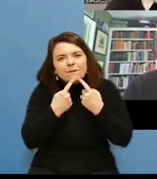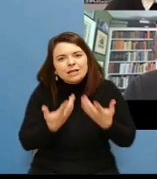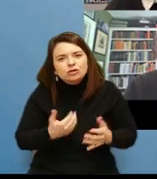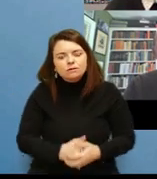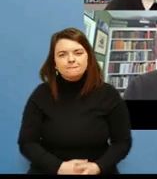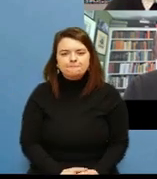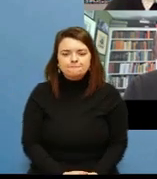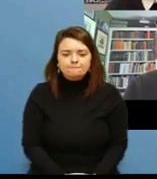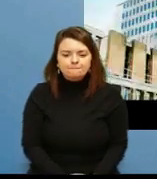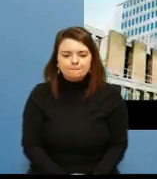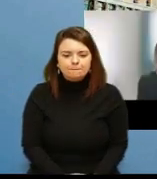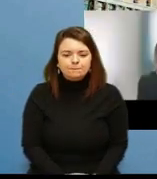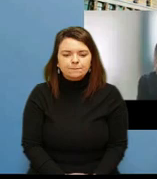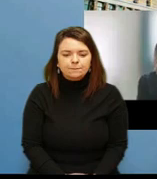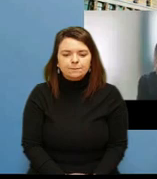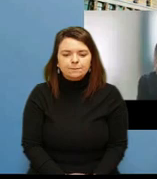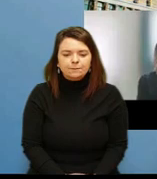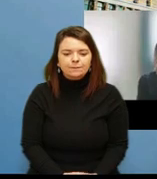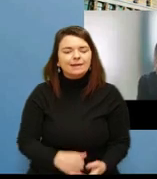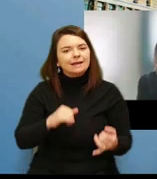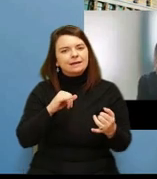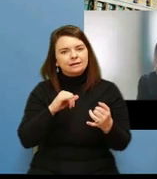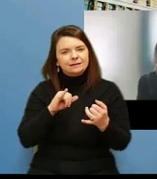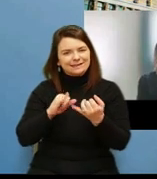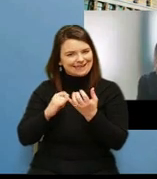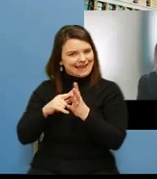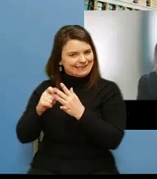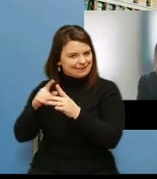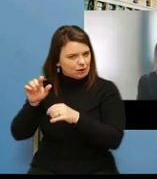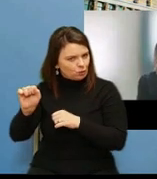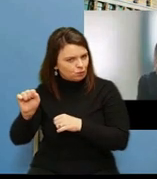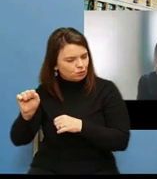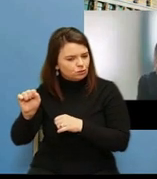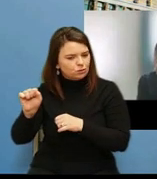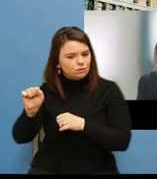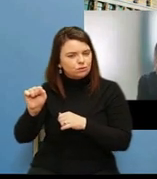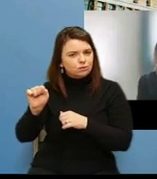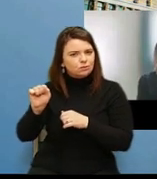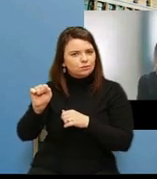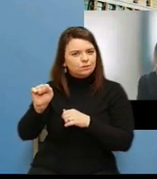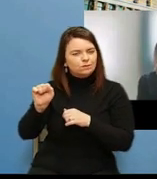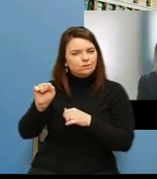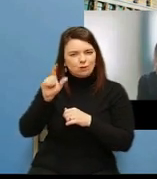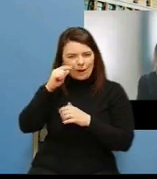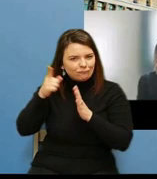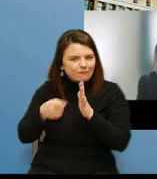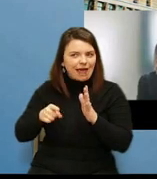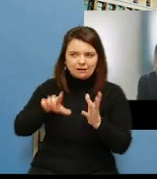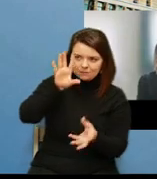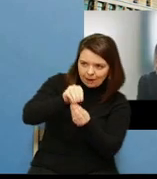just suck some information out of this. Yeah, thanks, Bill. Sadie, I'll come to you in a